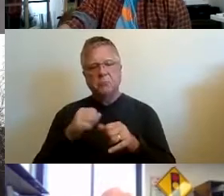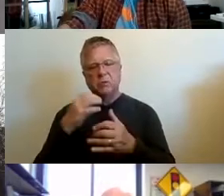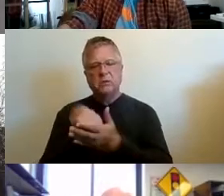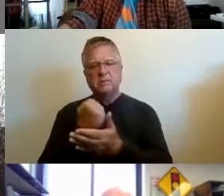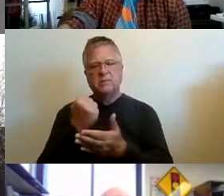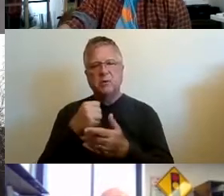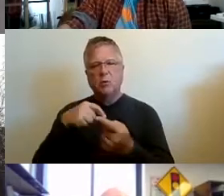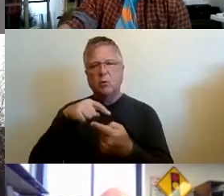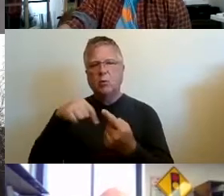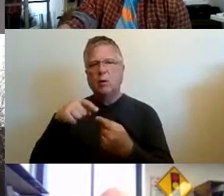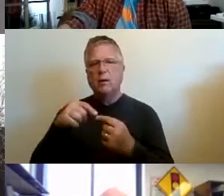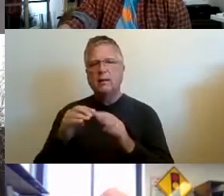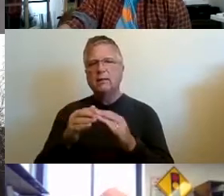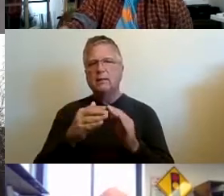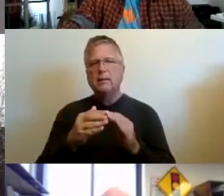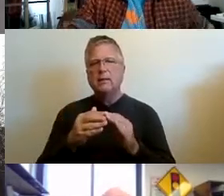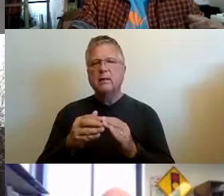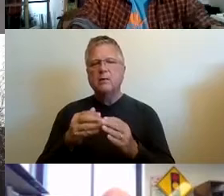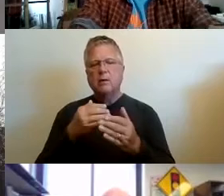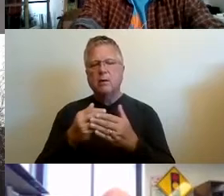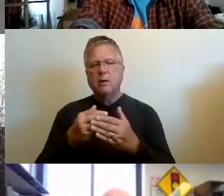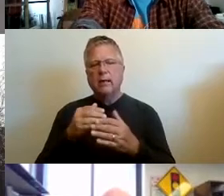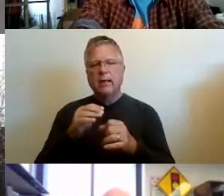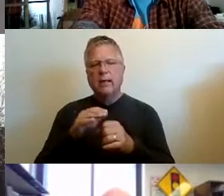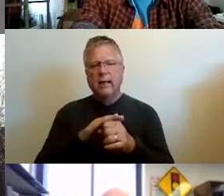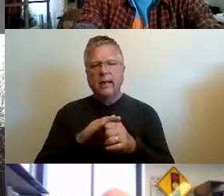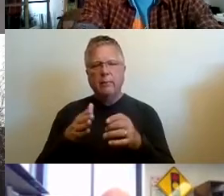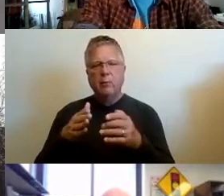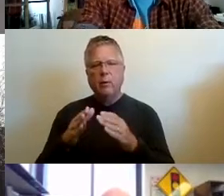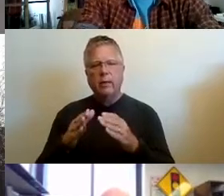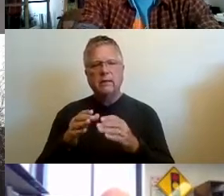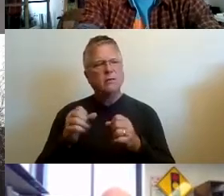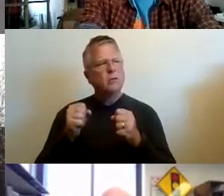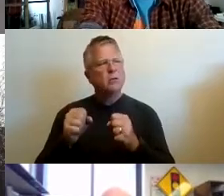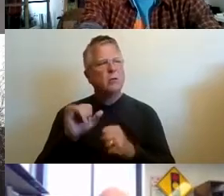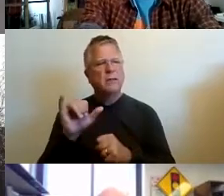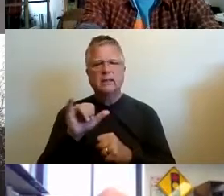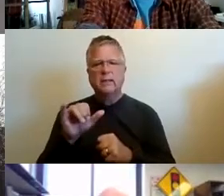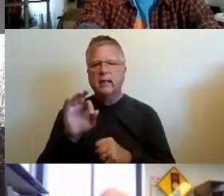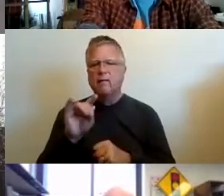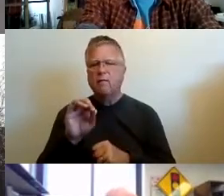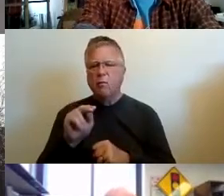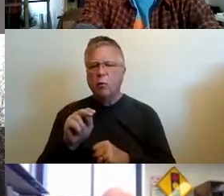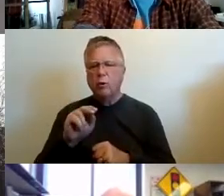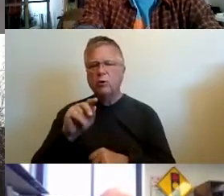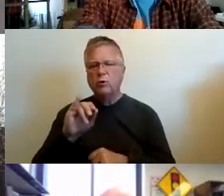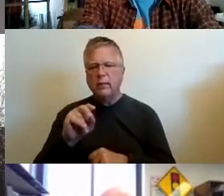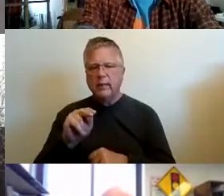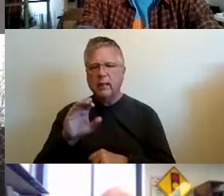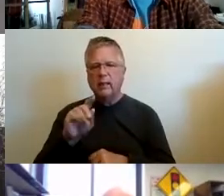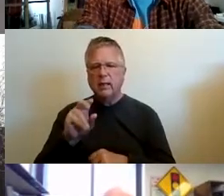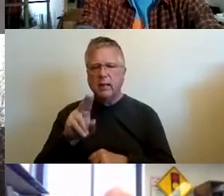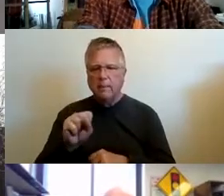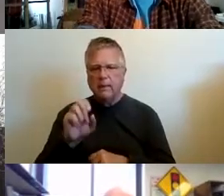the city right now are what we call neighborways. For streets like Fulton, Juniata, Columbus, Manhattan,